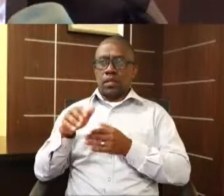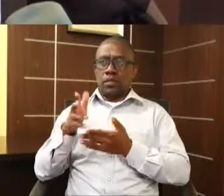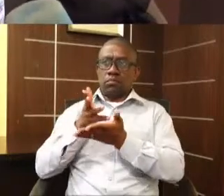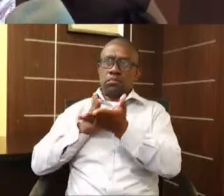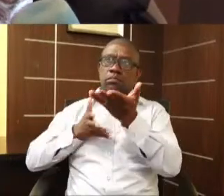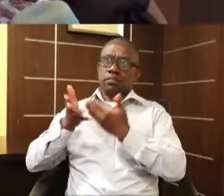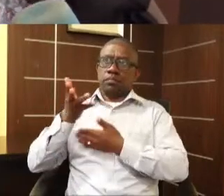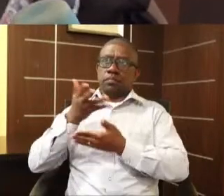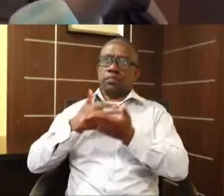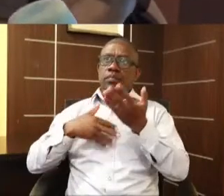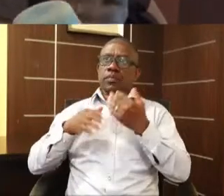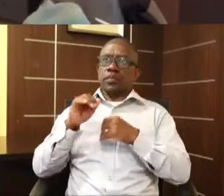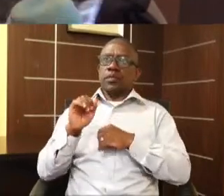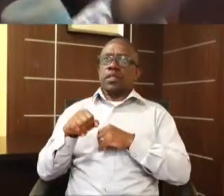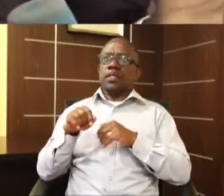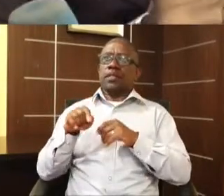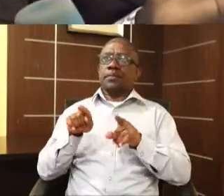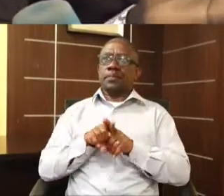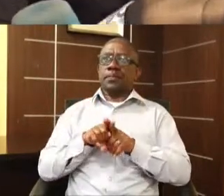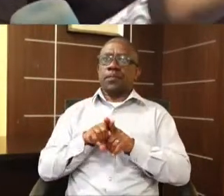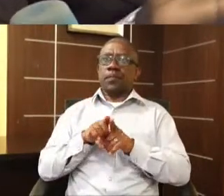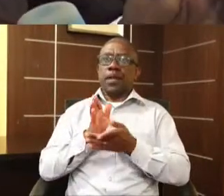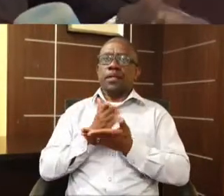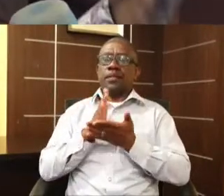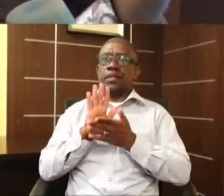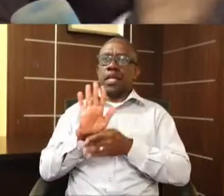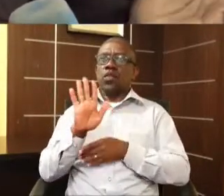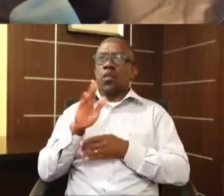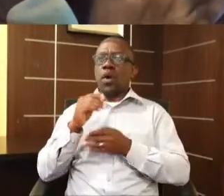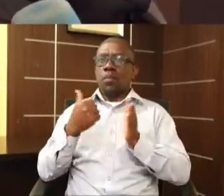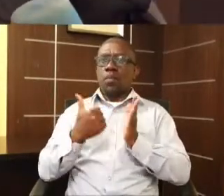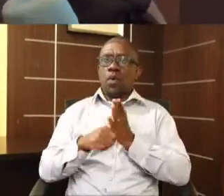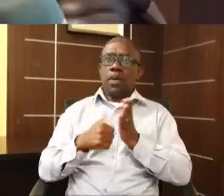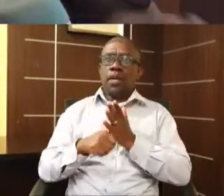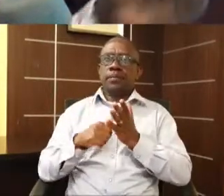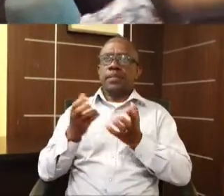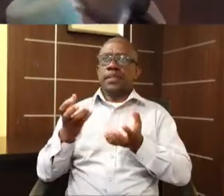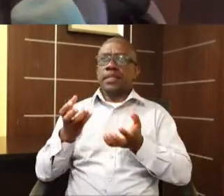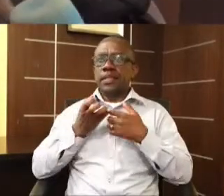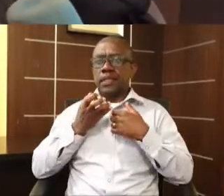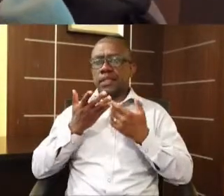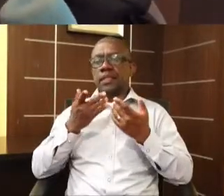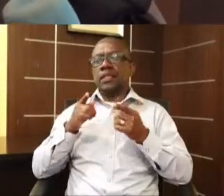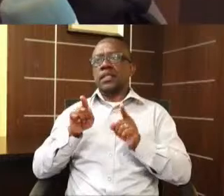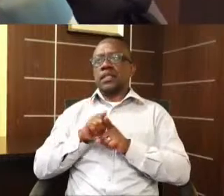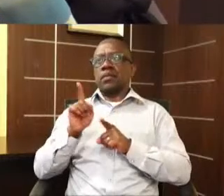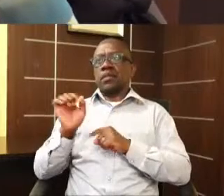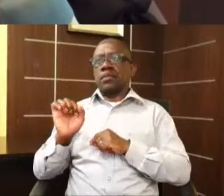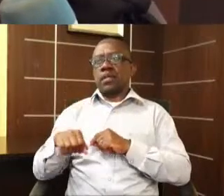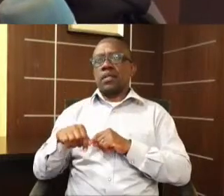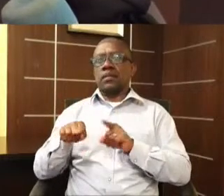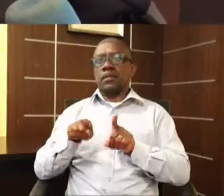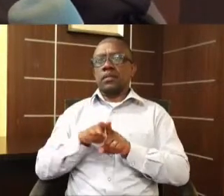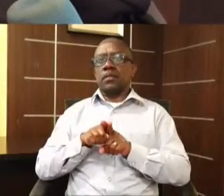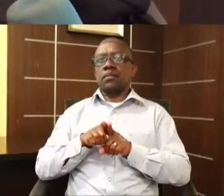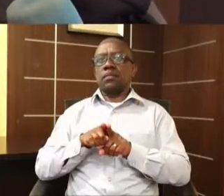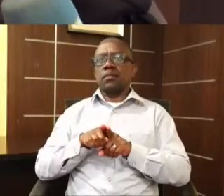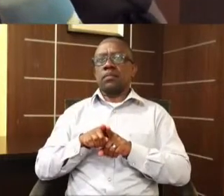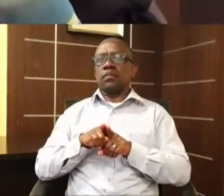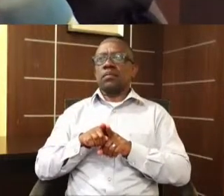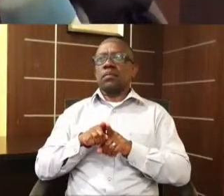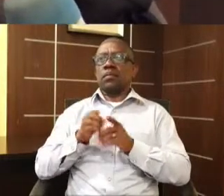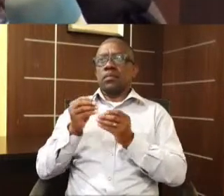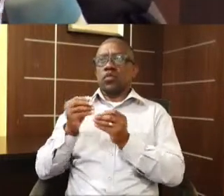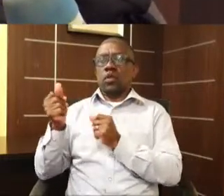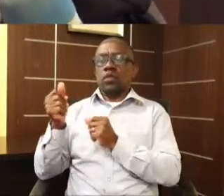provide, you can share your problems or need, and then they can be able to sort it out.